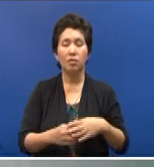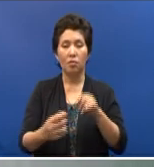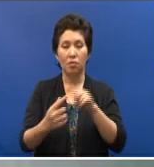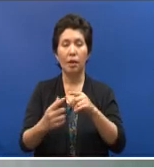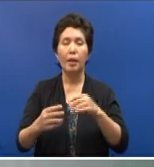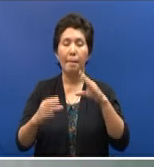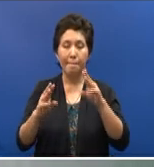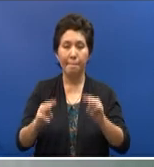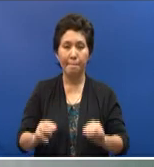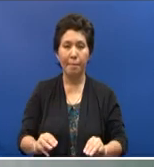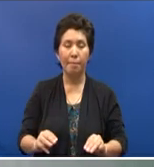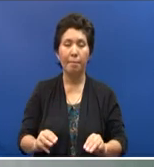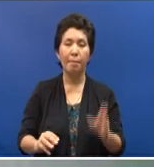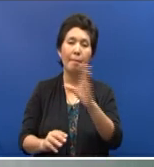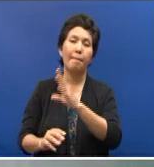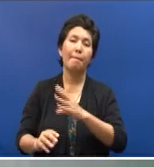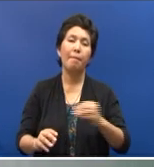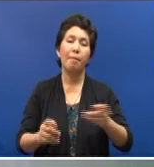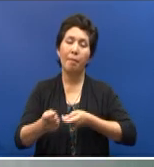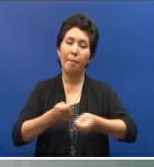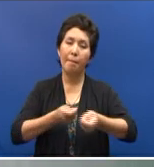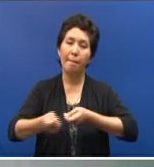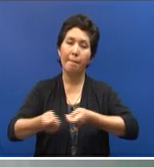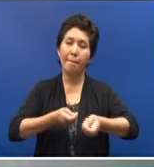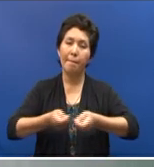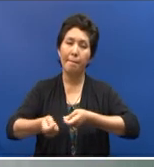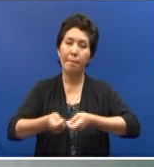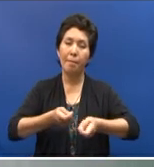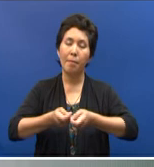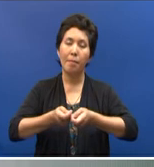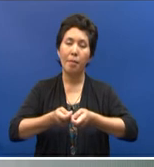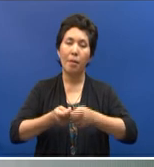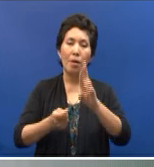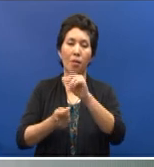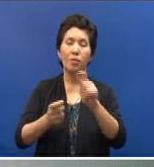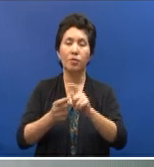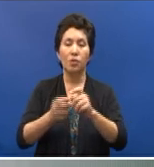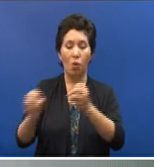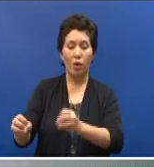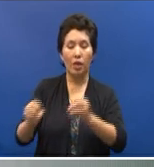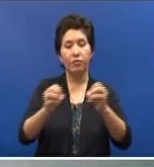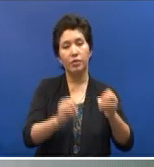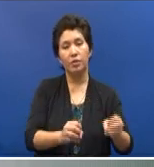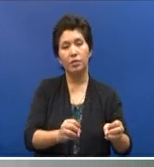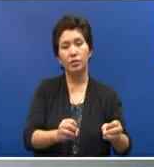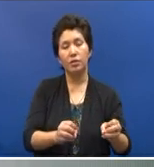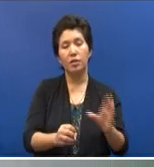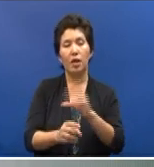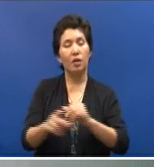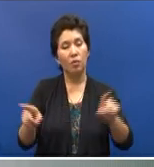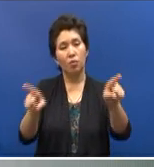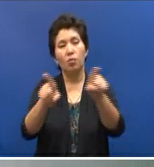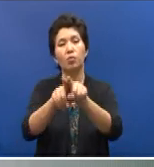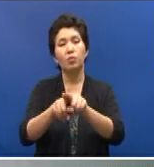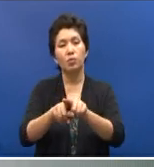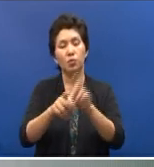men for armies, administering bureaucratic organization. Okay, and they also